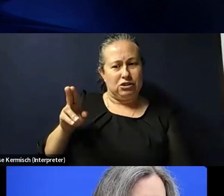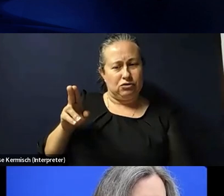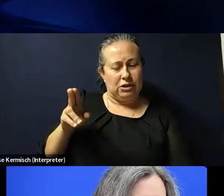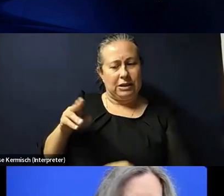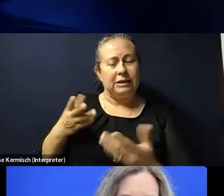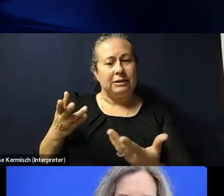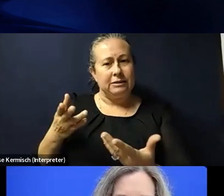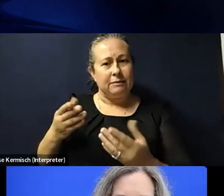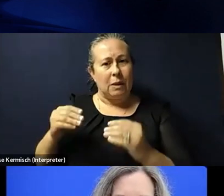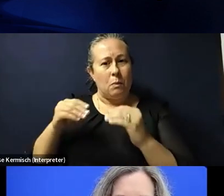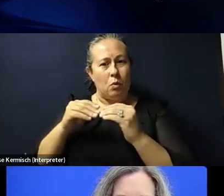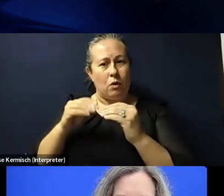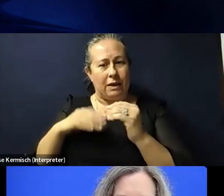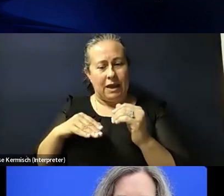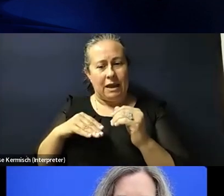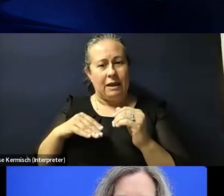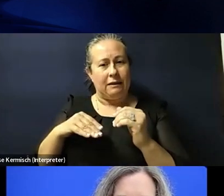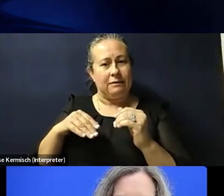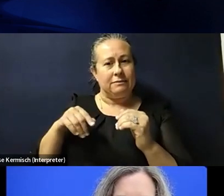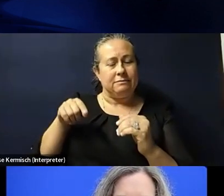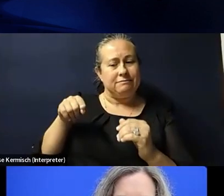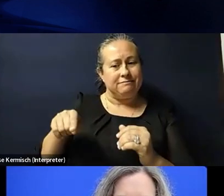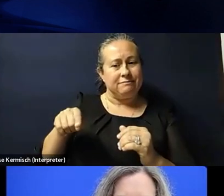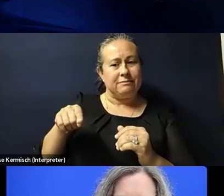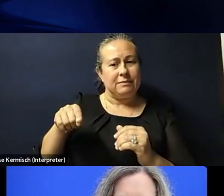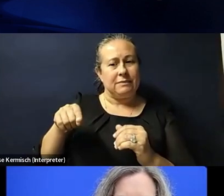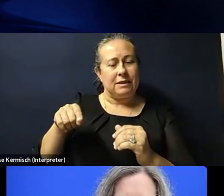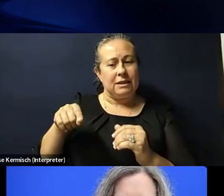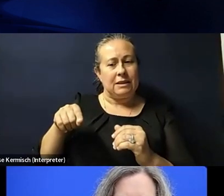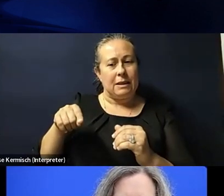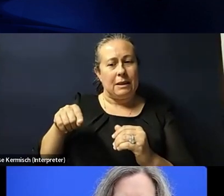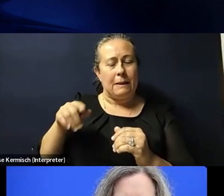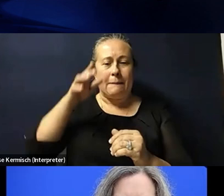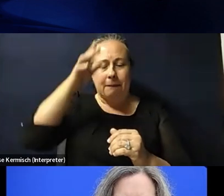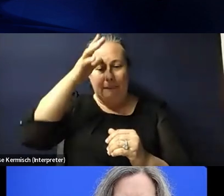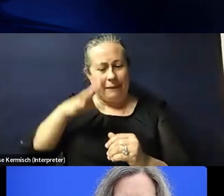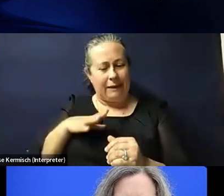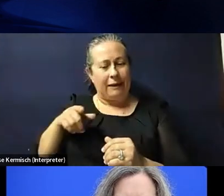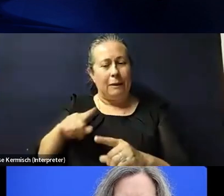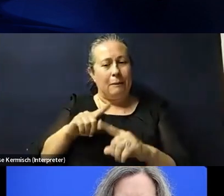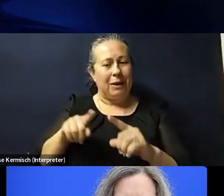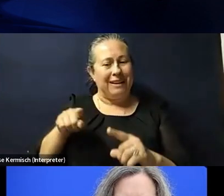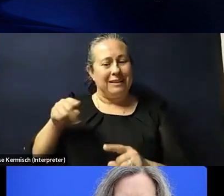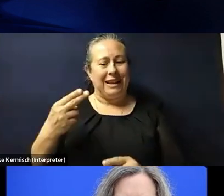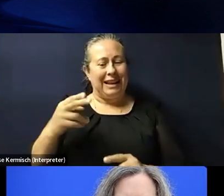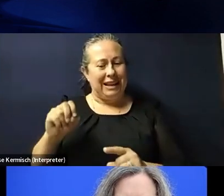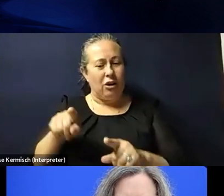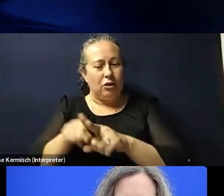of all, making a slave. But he also presented his negative